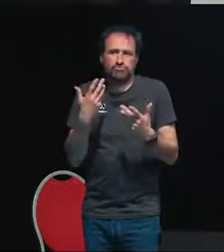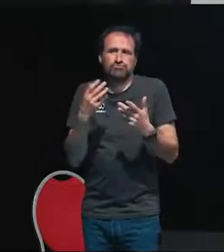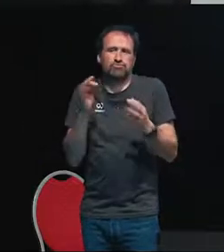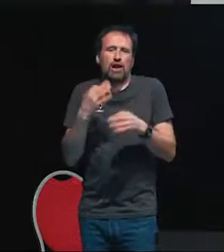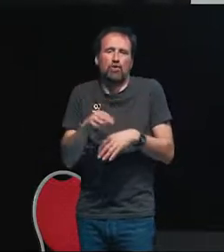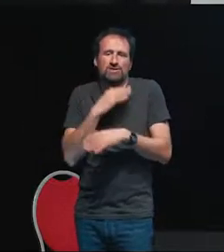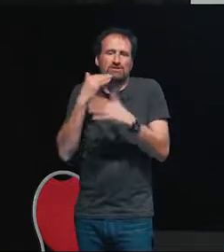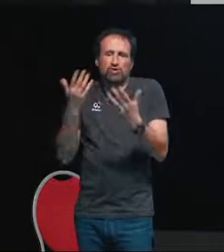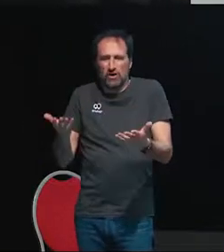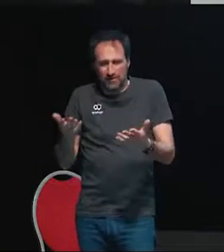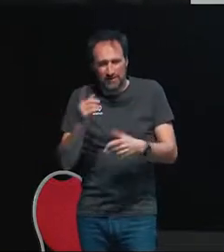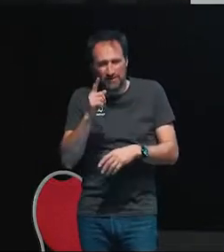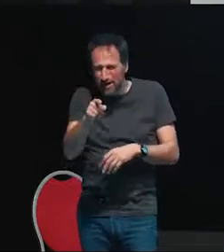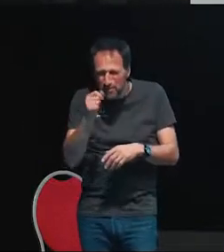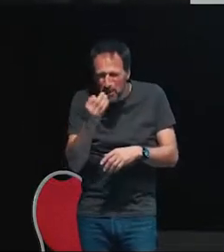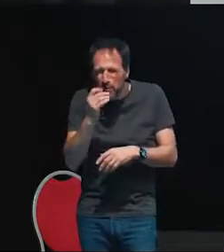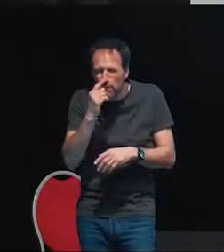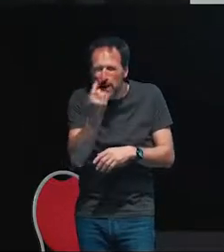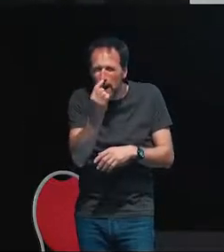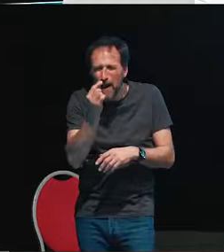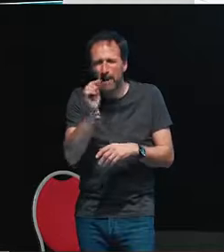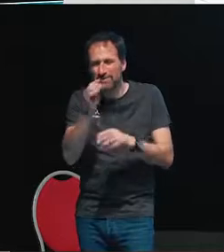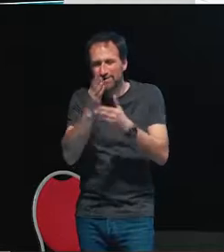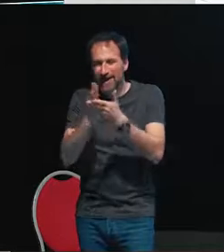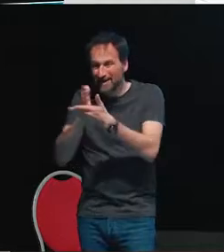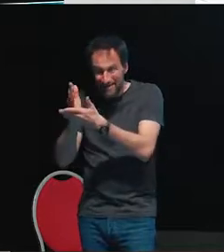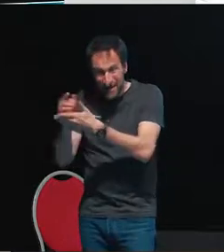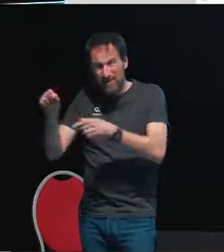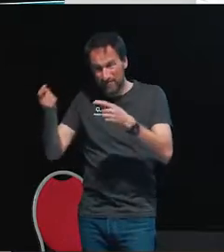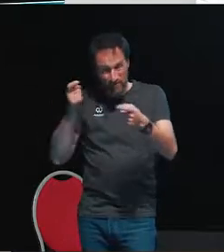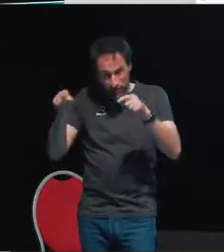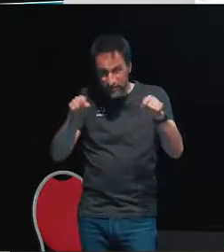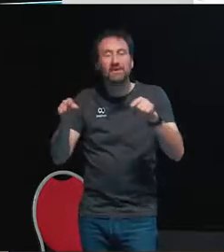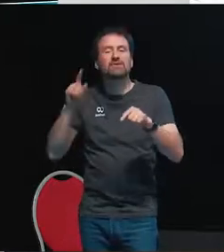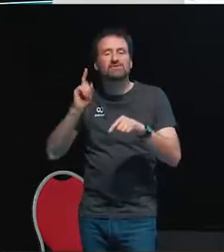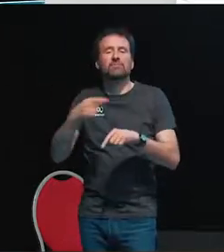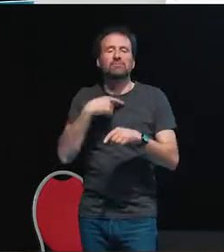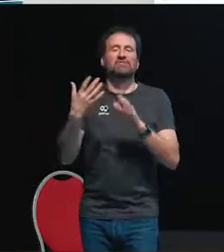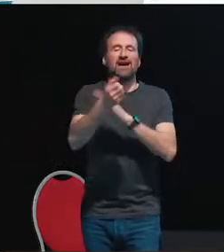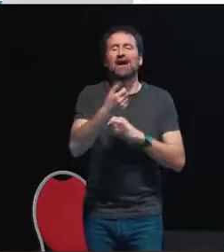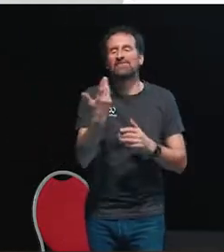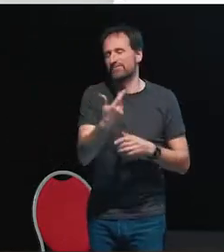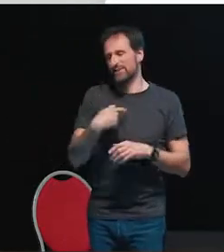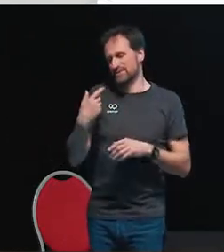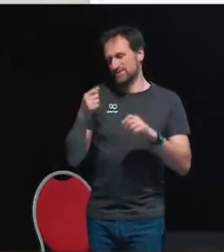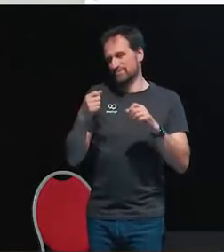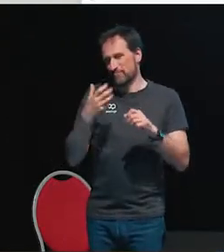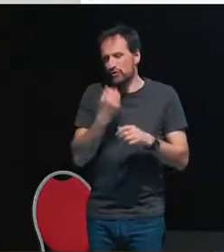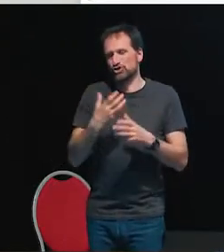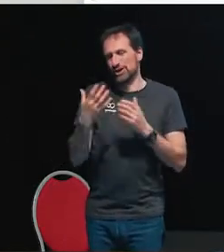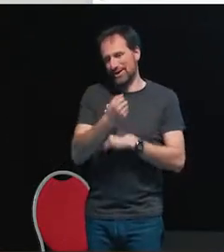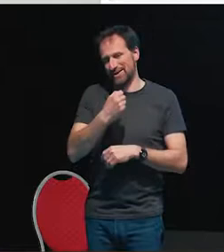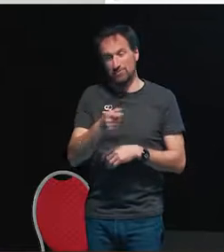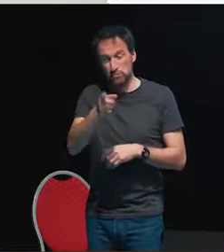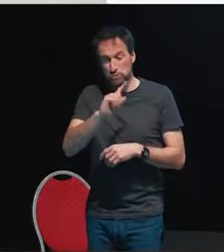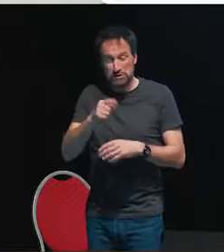certain parts of each of these things to achieve what we want to achieve so you don't need to know like the deep depths of kubernetes in